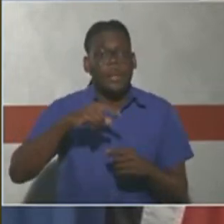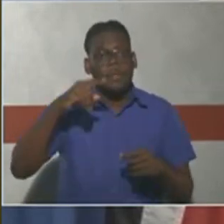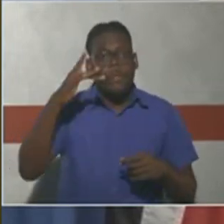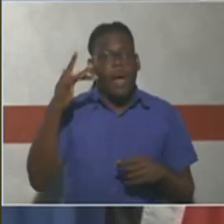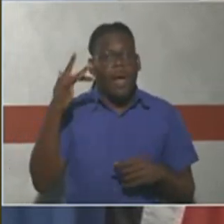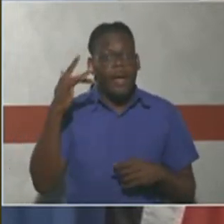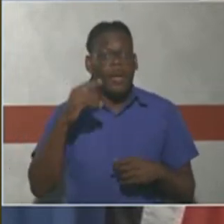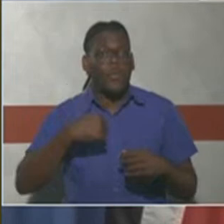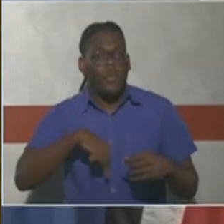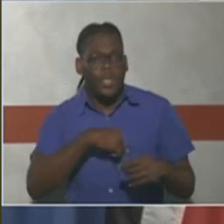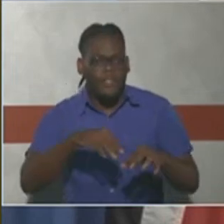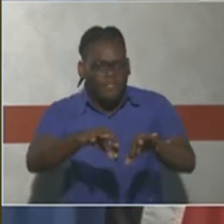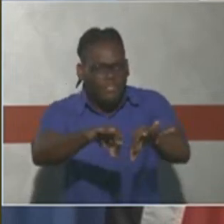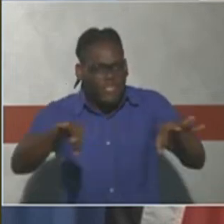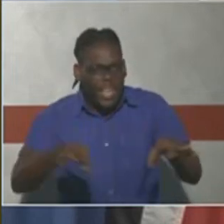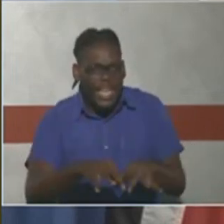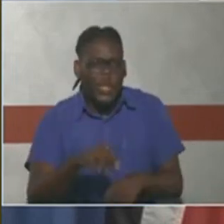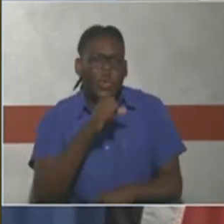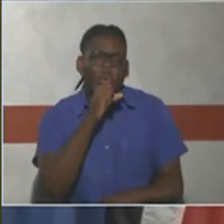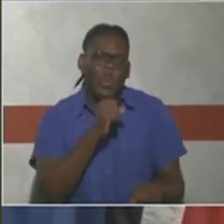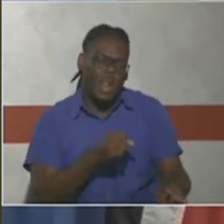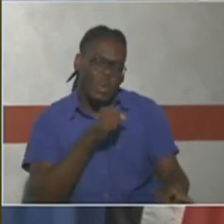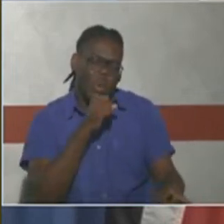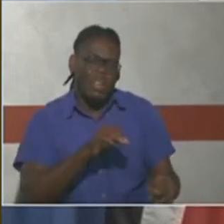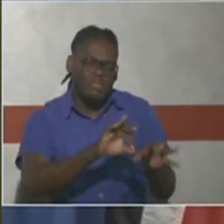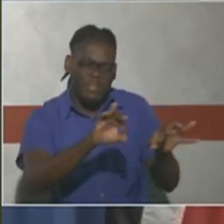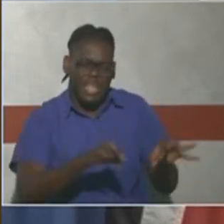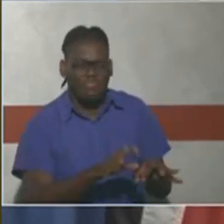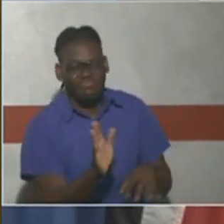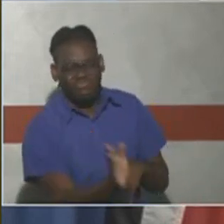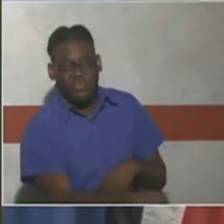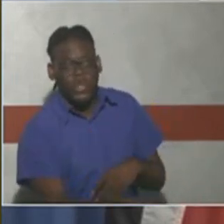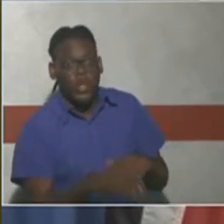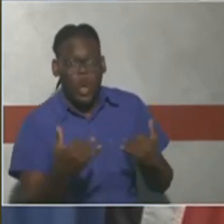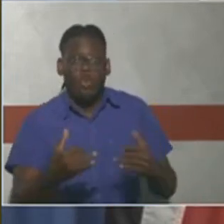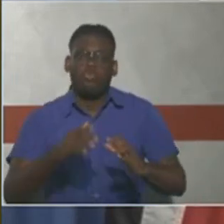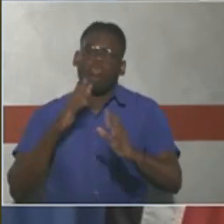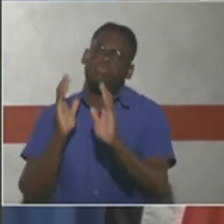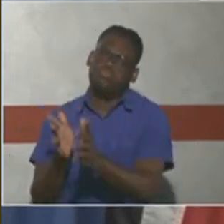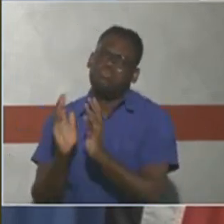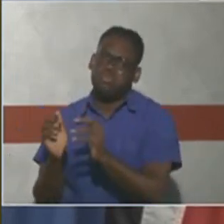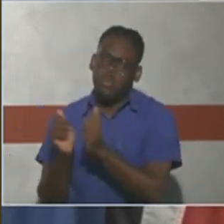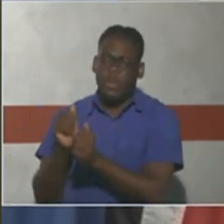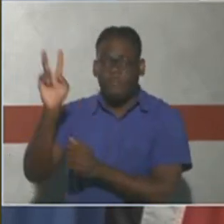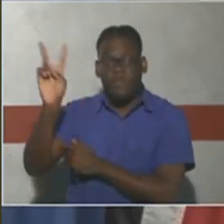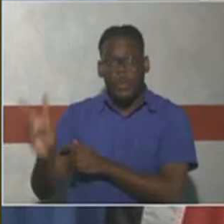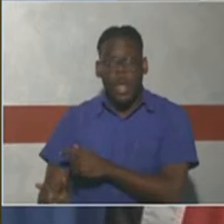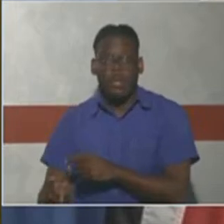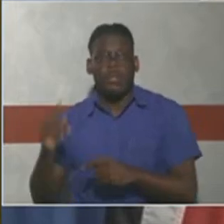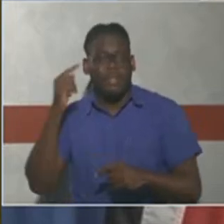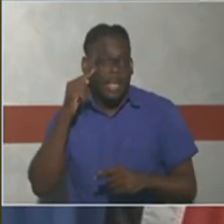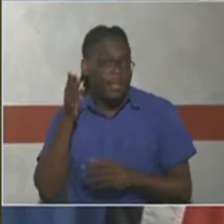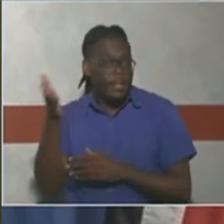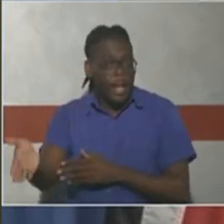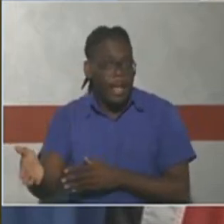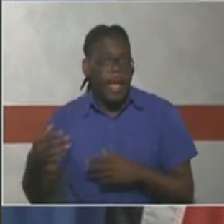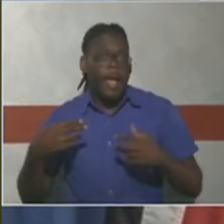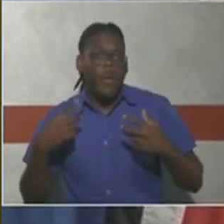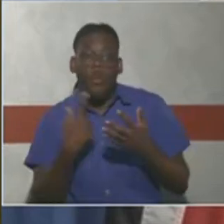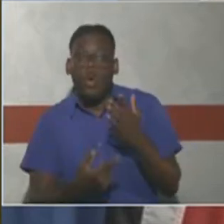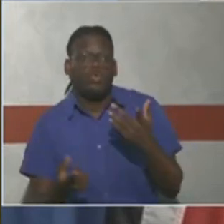go alone to extract our portion. And to do that, we had to abandon the unitization